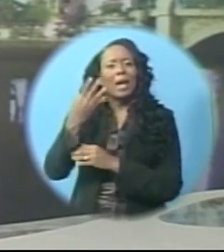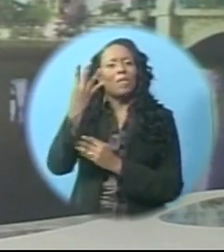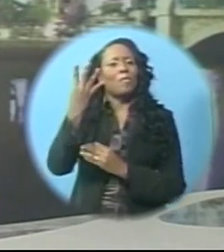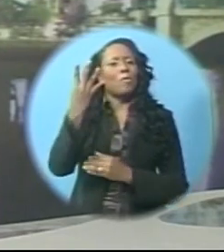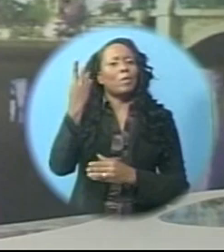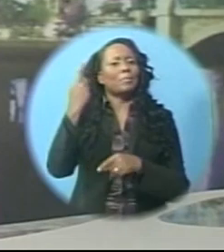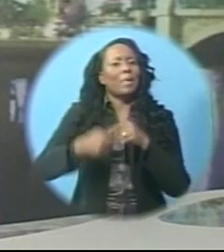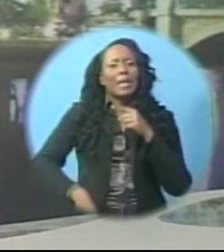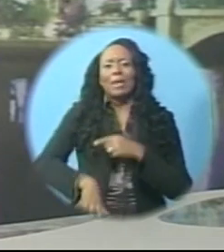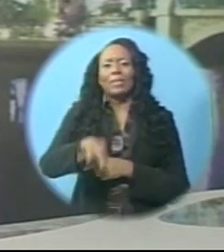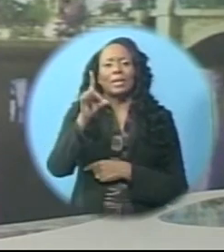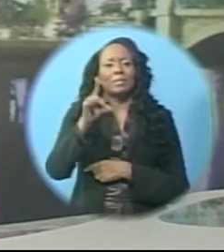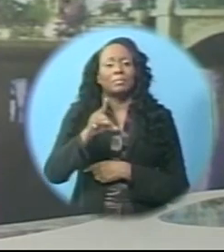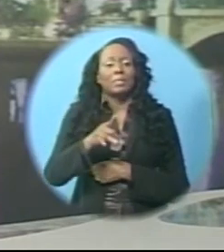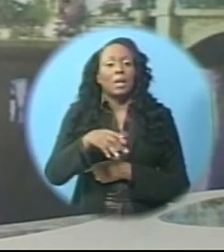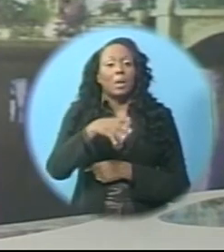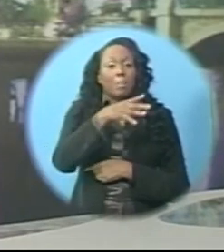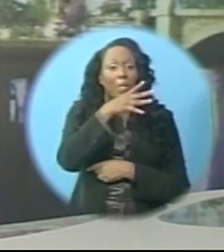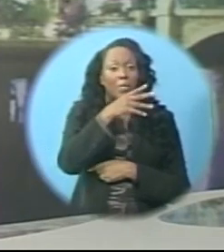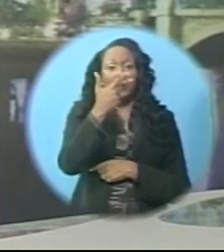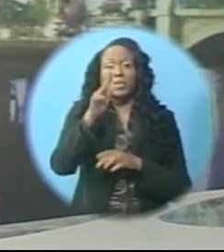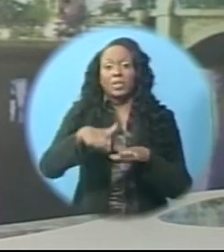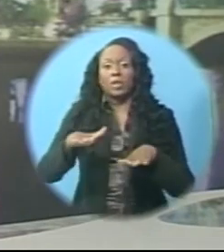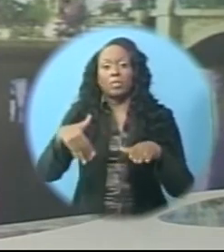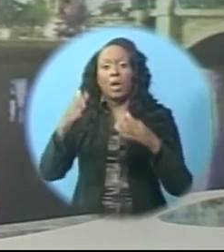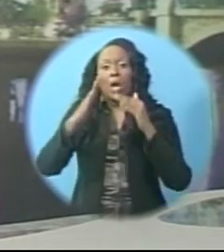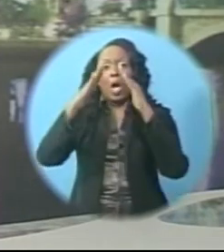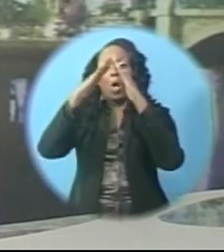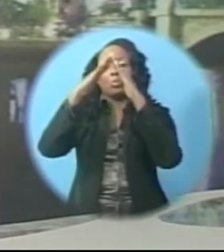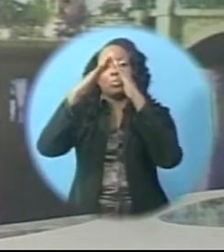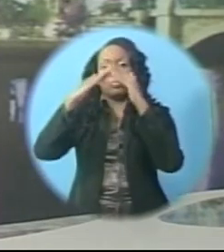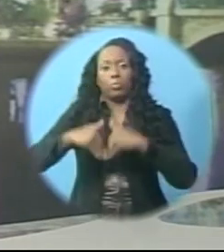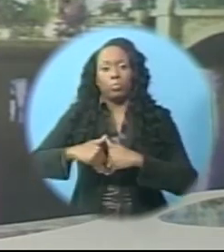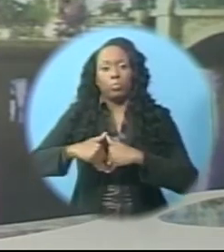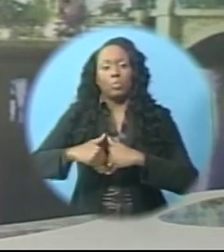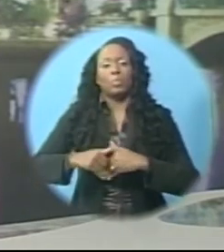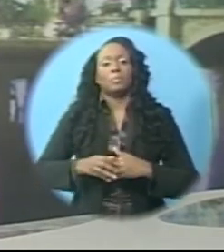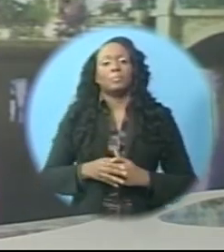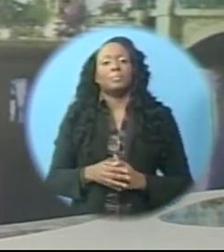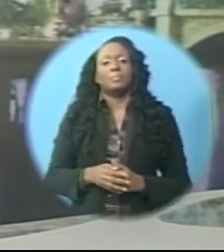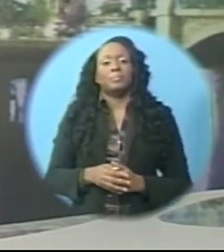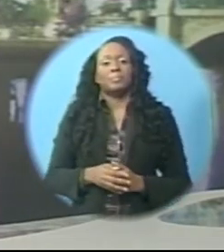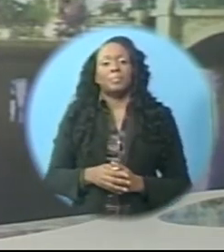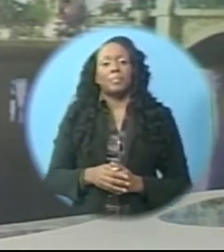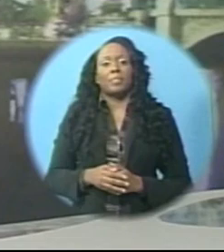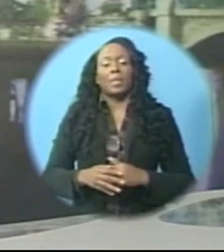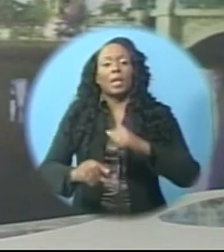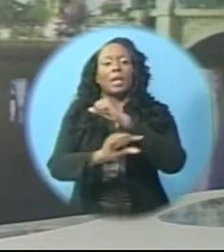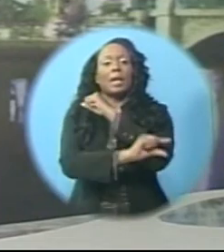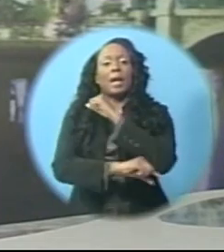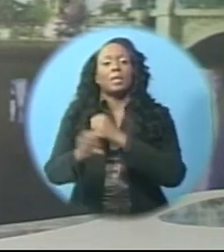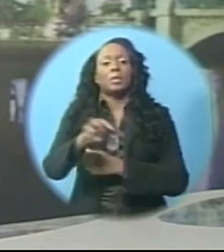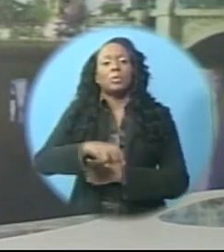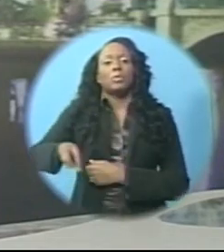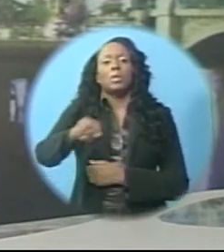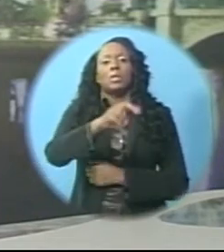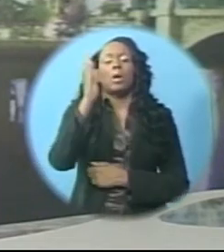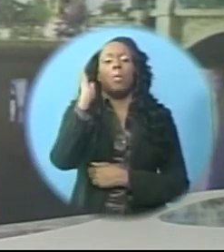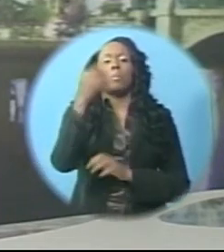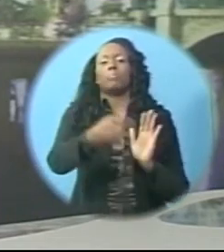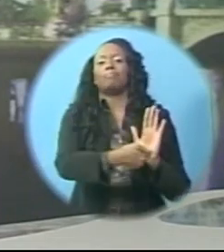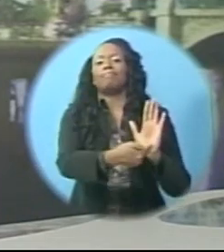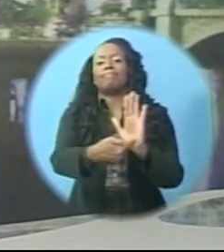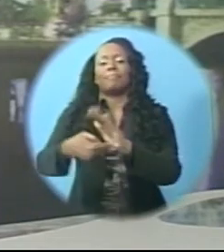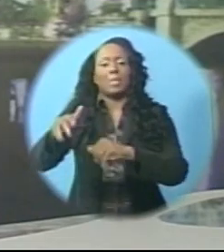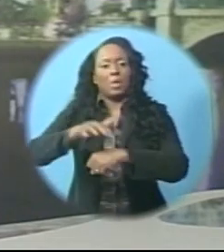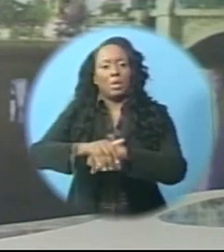dead include a mother and 3 children whose house collapsed. Guyana's tourism product will go on show in London this